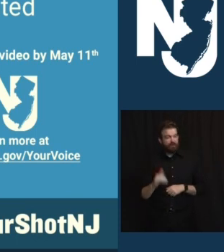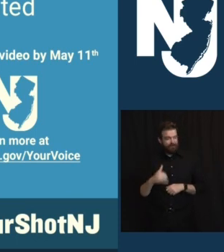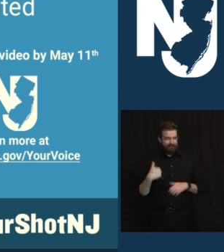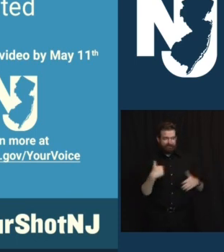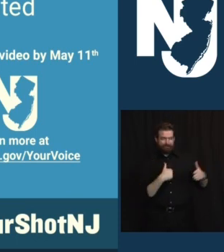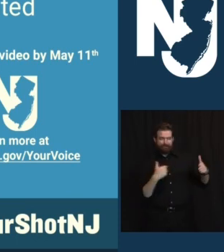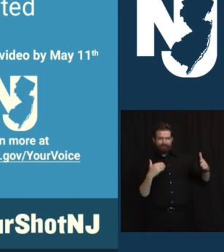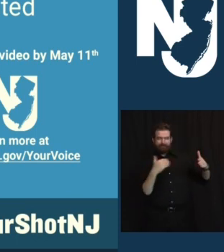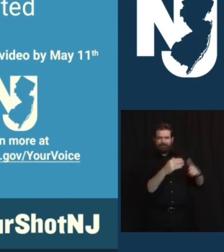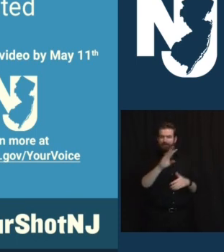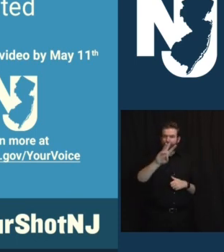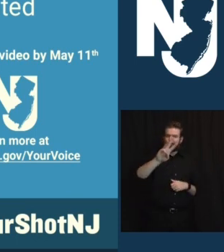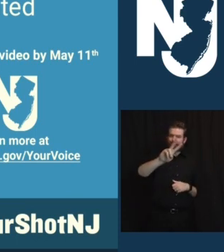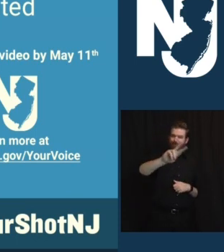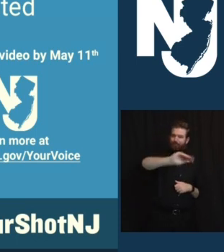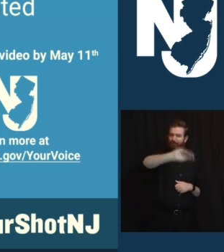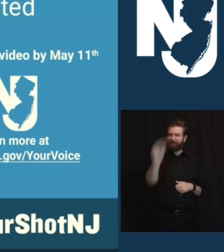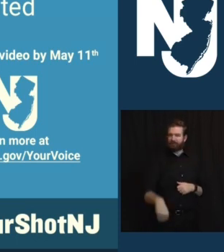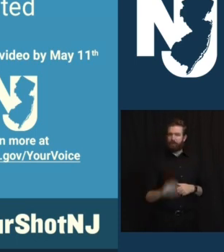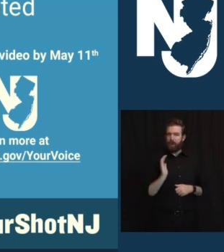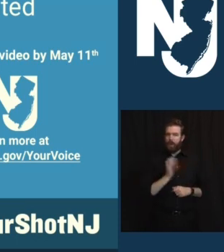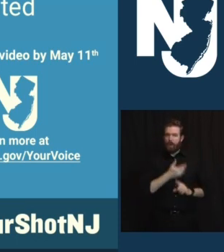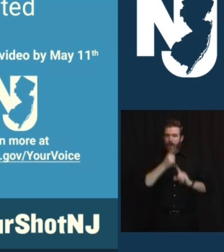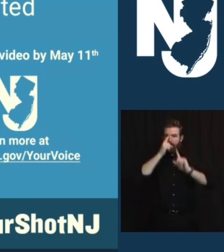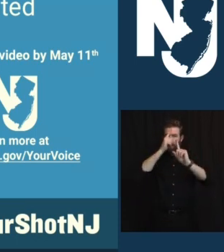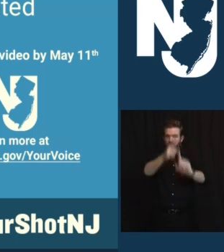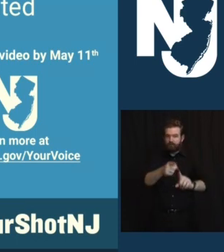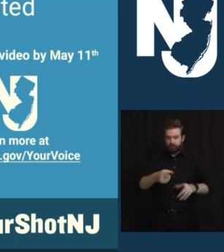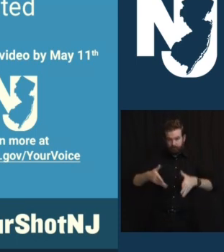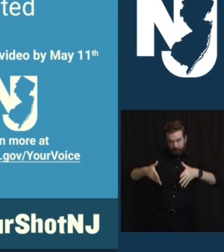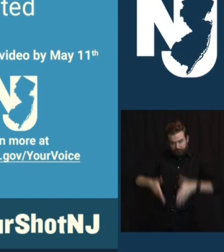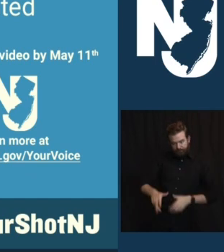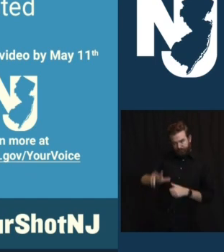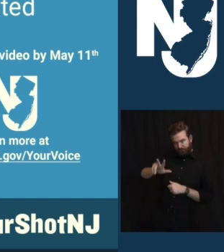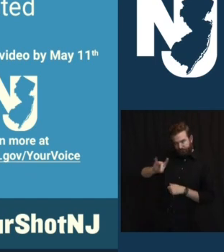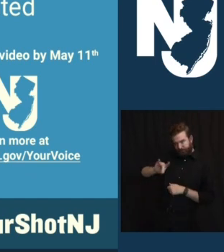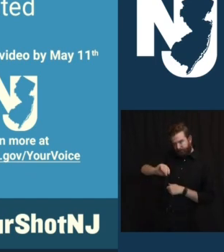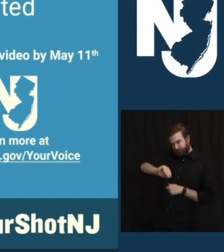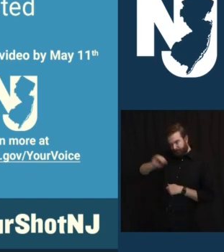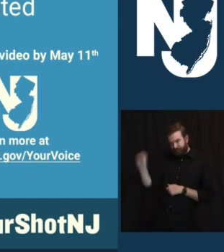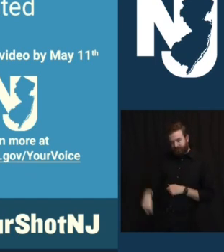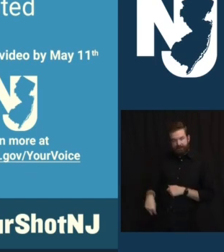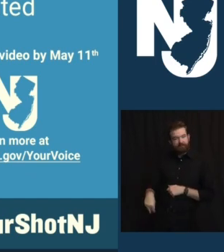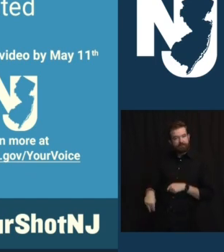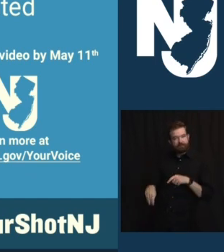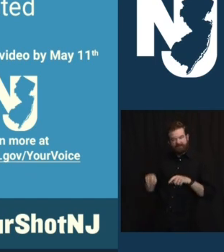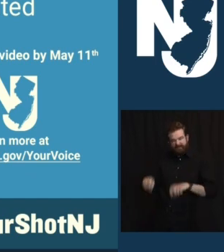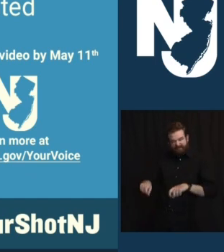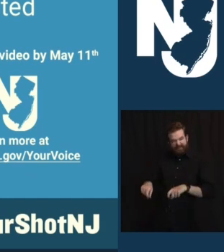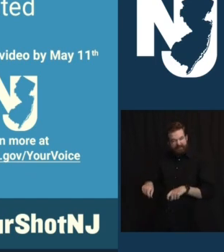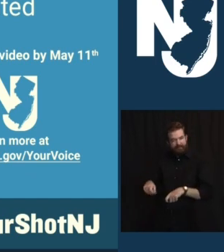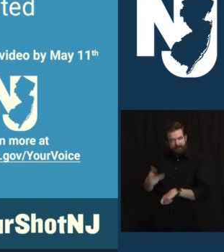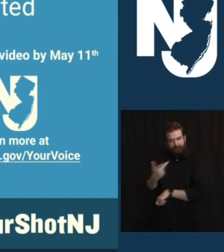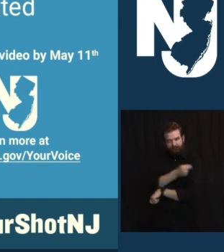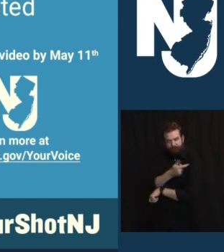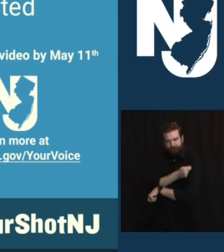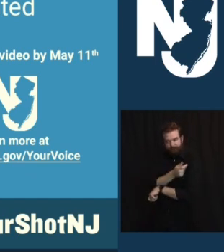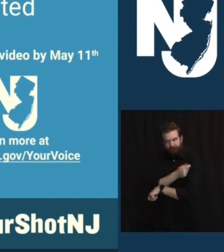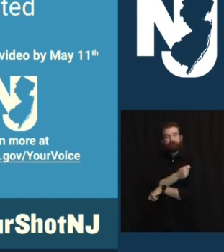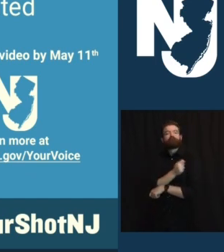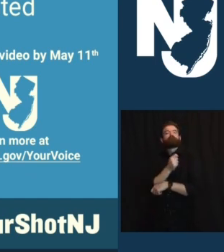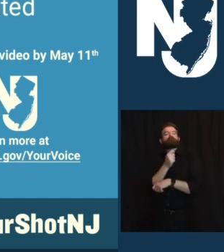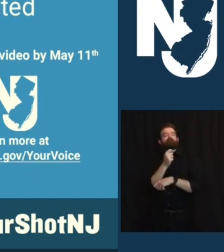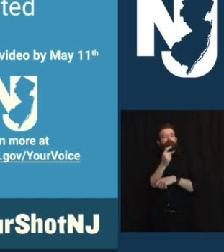that we still have 38% to go. And as much as Judy, Tina, Pat, and I can urge you to get vaccinated, we